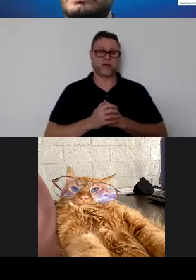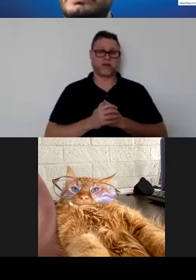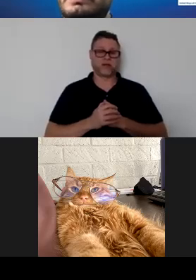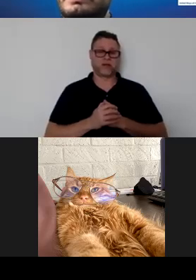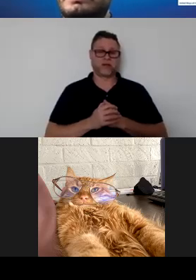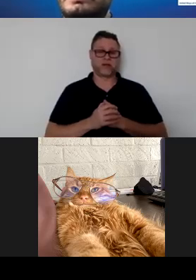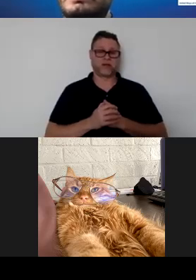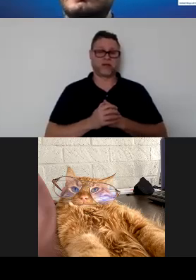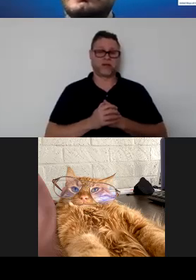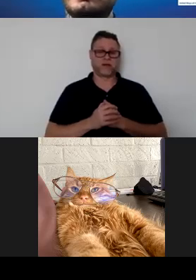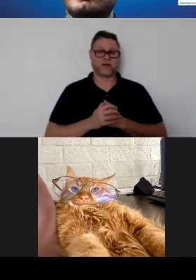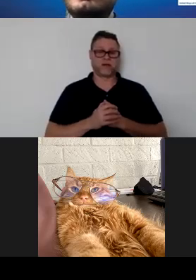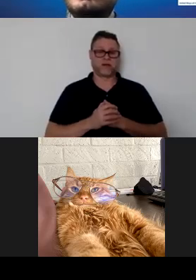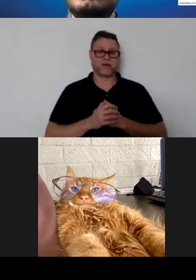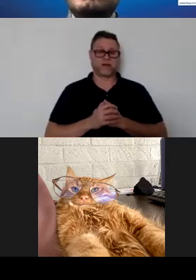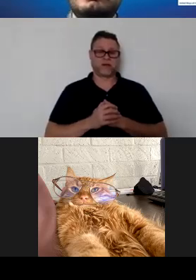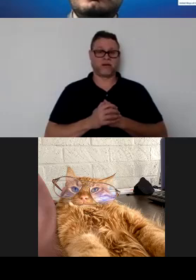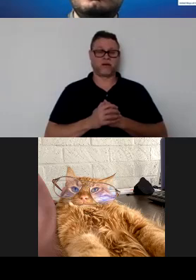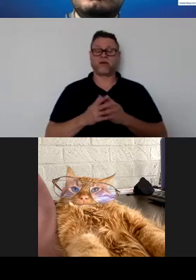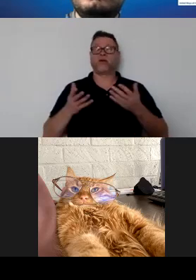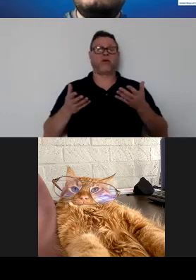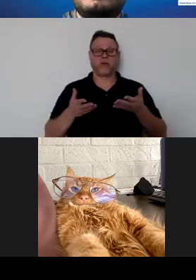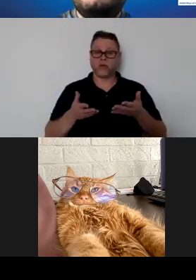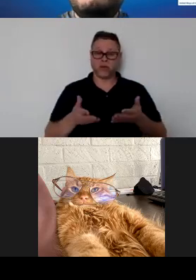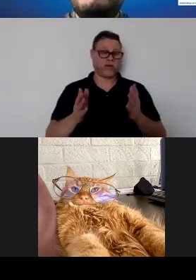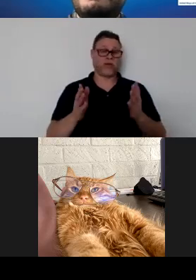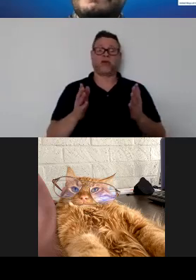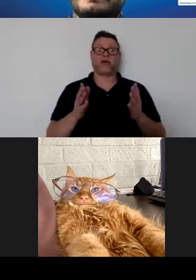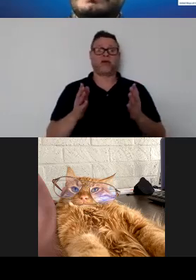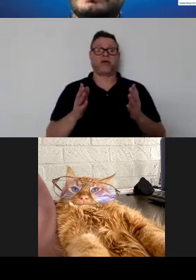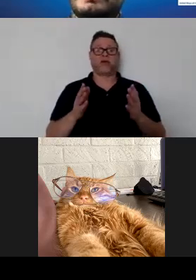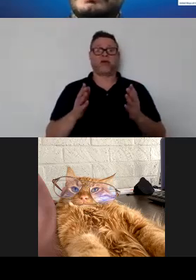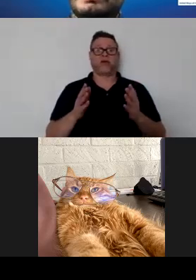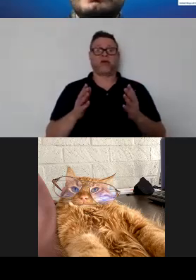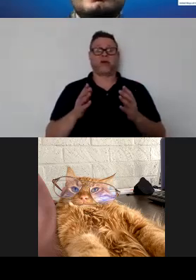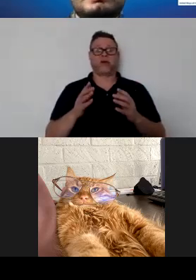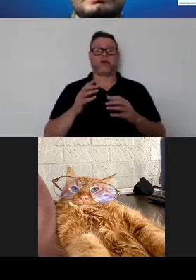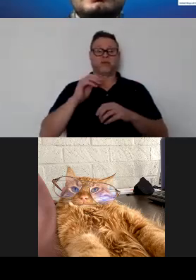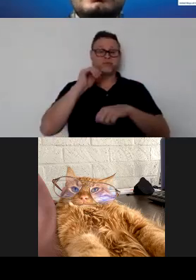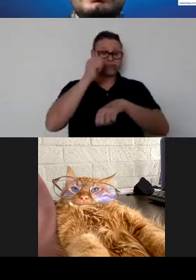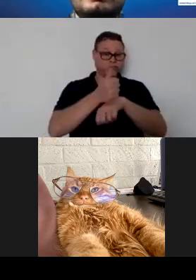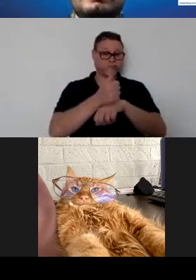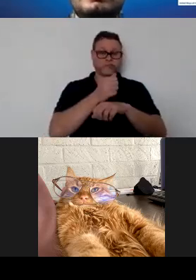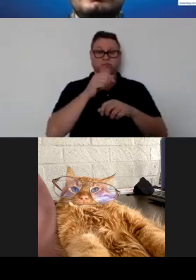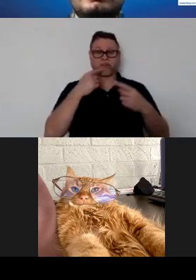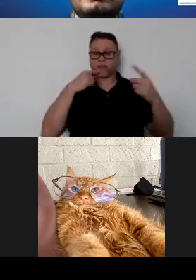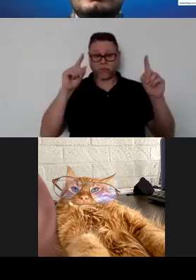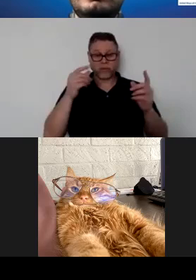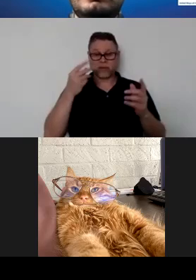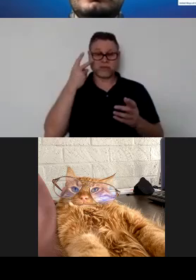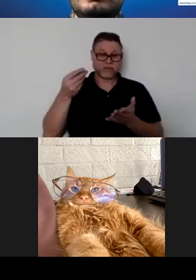think just the way these kind of initiatives work or have been working is that we're seeing funding coming